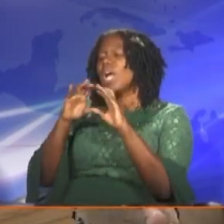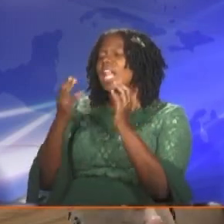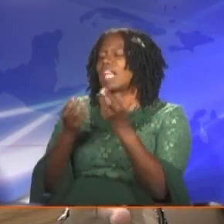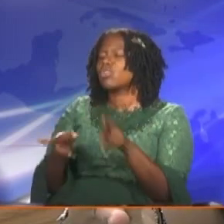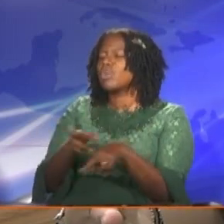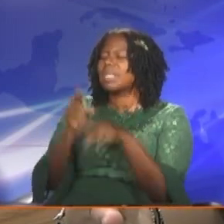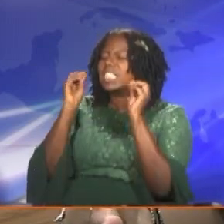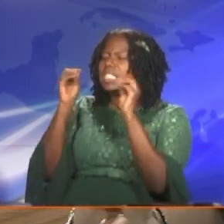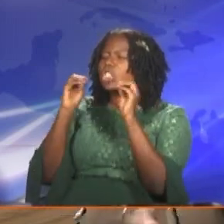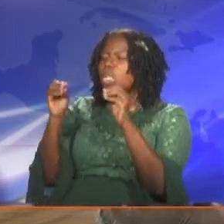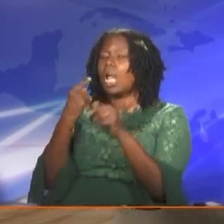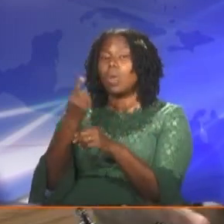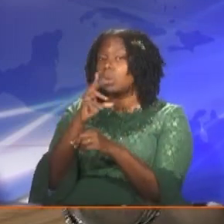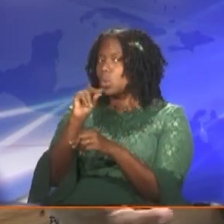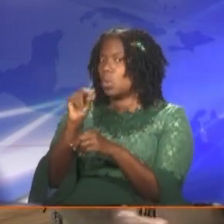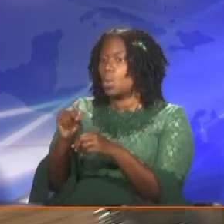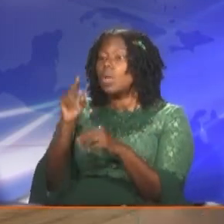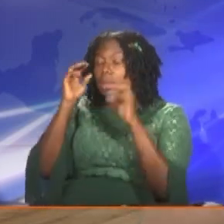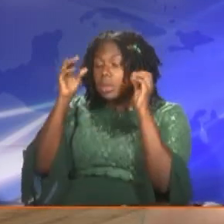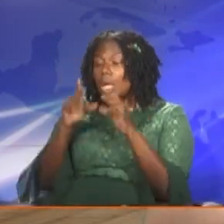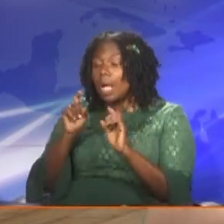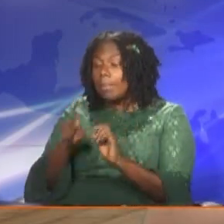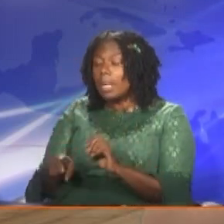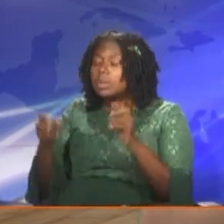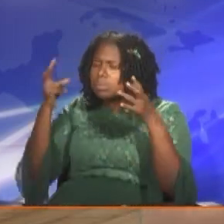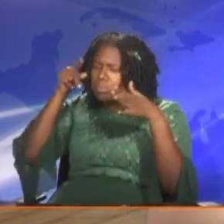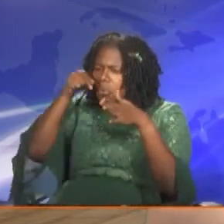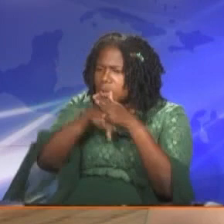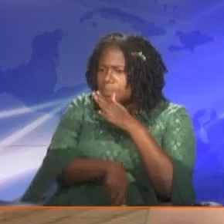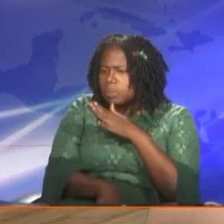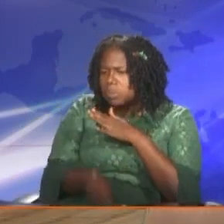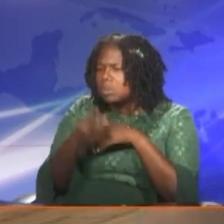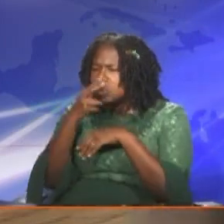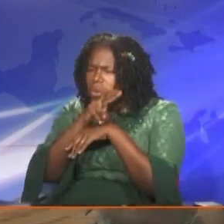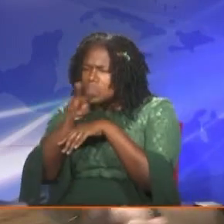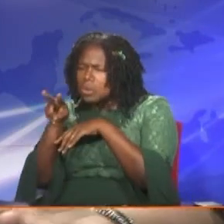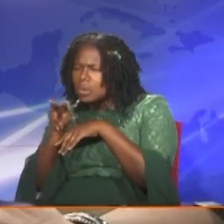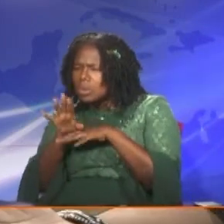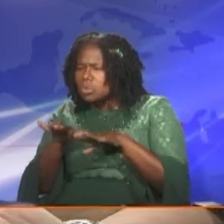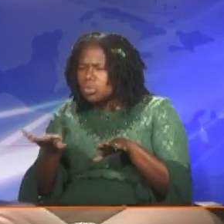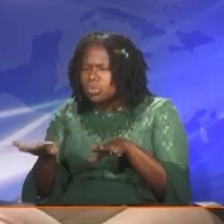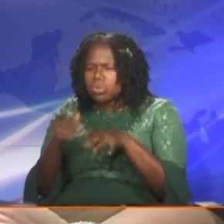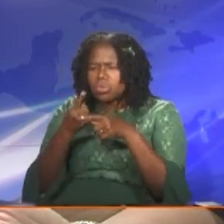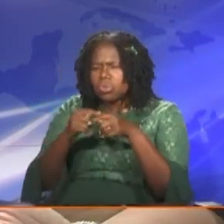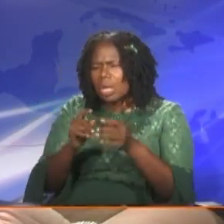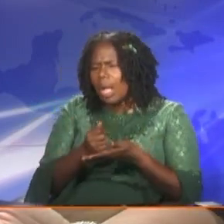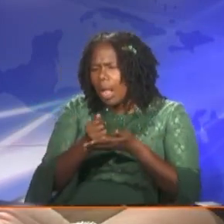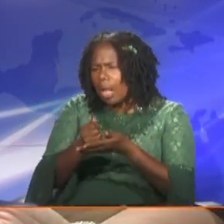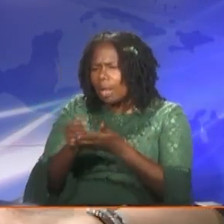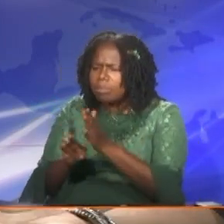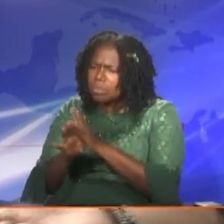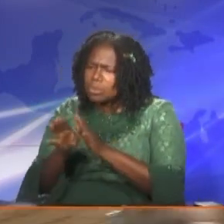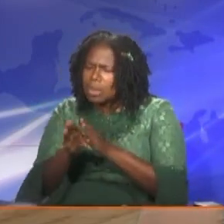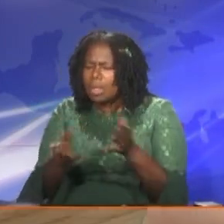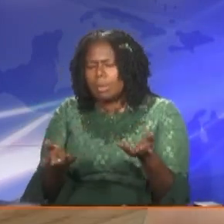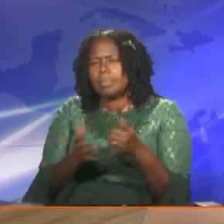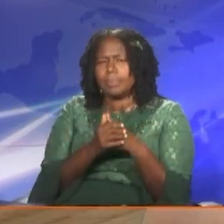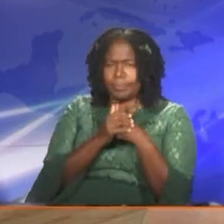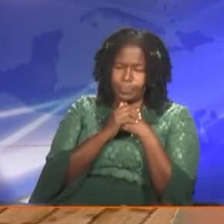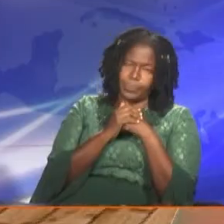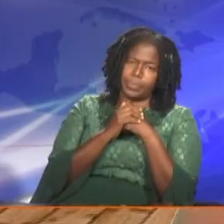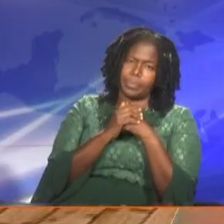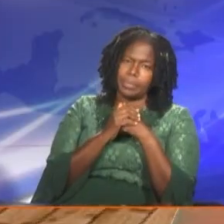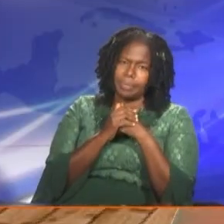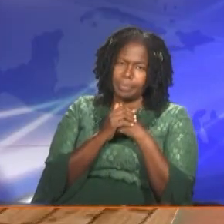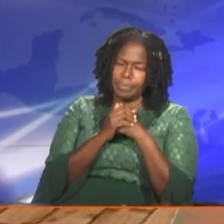so many other different things that you have to do as a teacher to be a good teacher and to be a good person at the same point in time as well. And